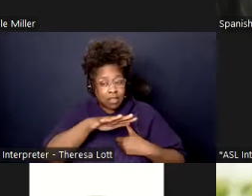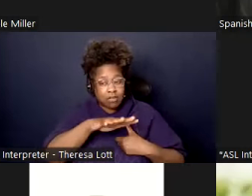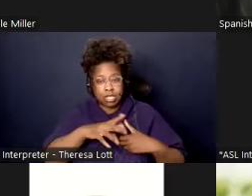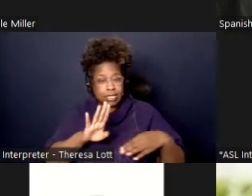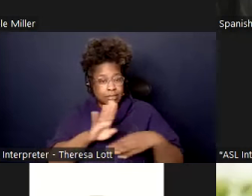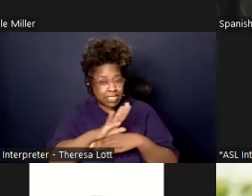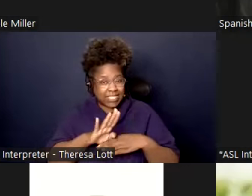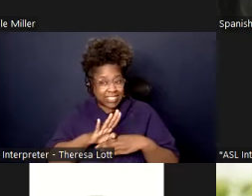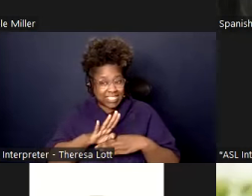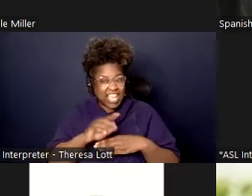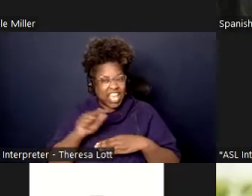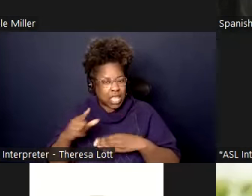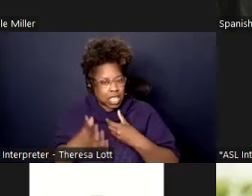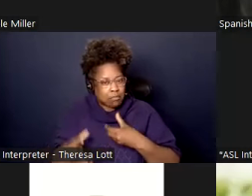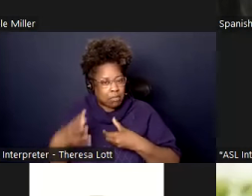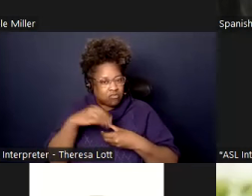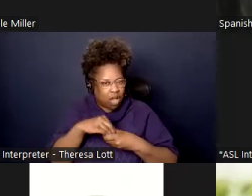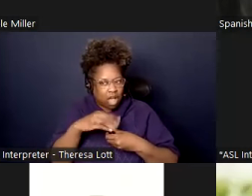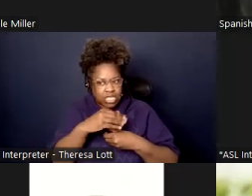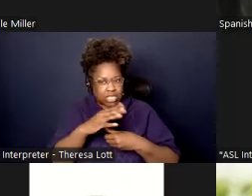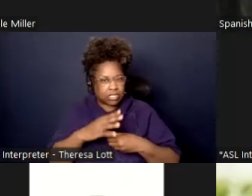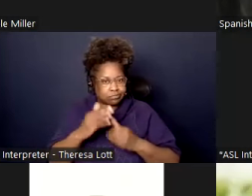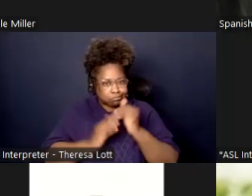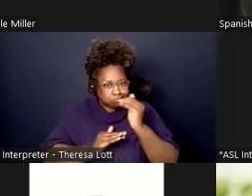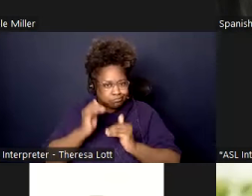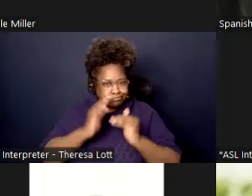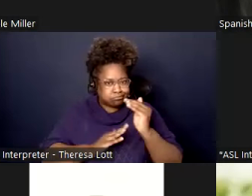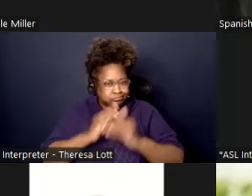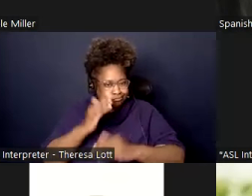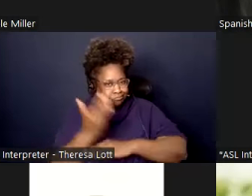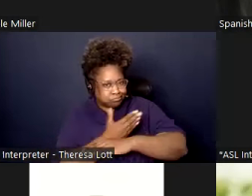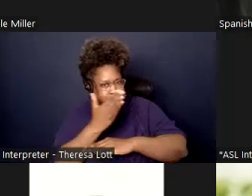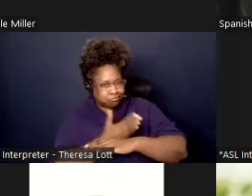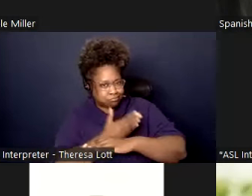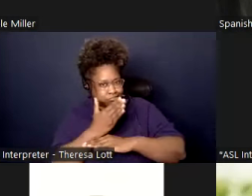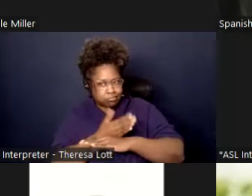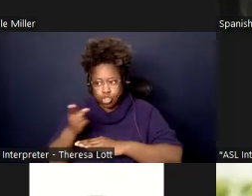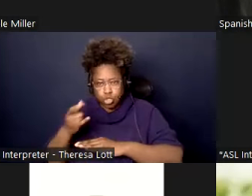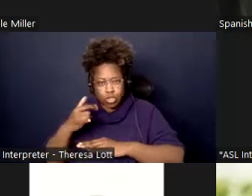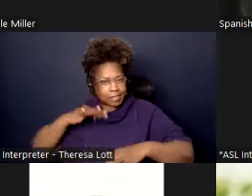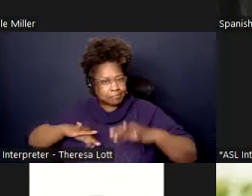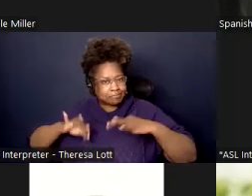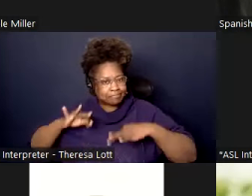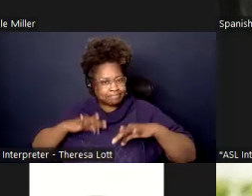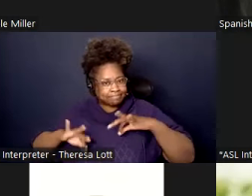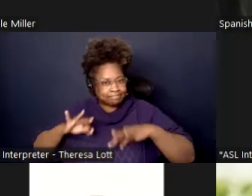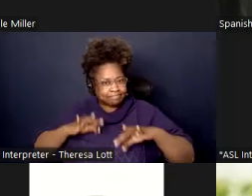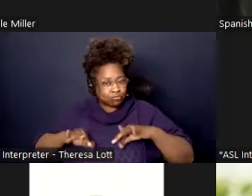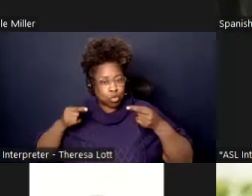financial rewards of all of this investment that is happening in terms of making ourselves more resilient.